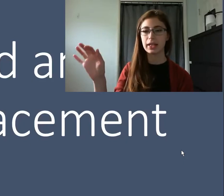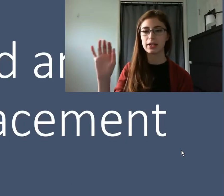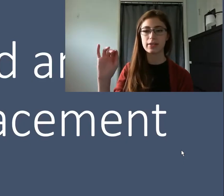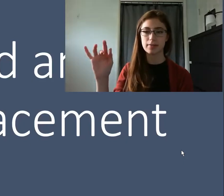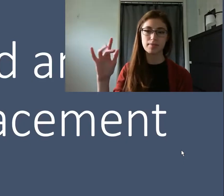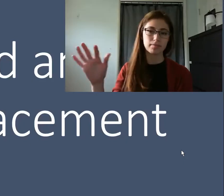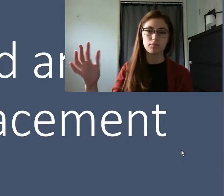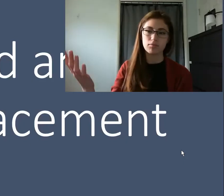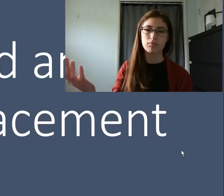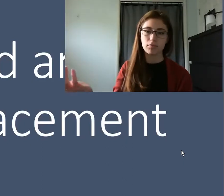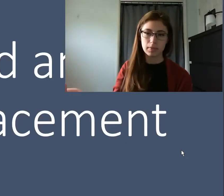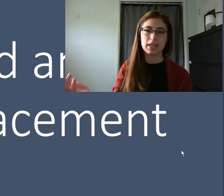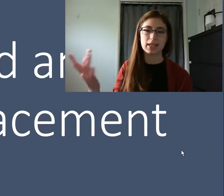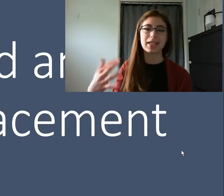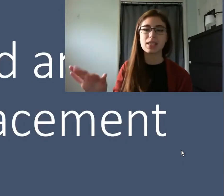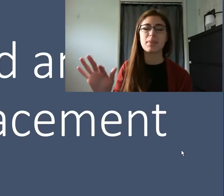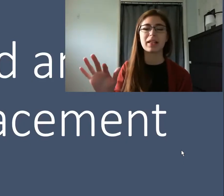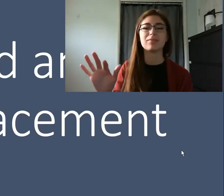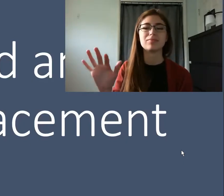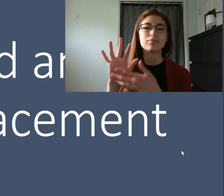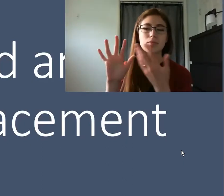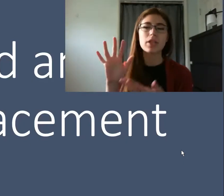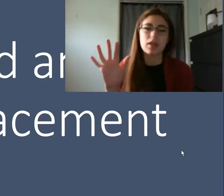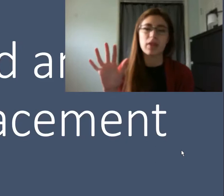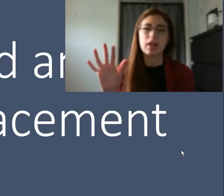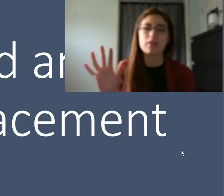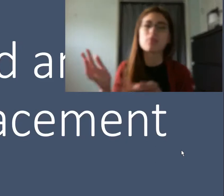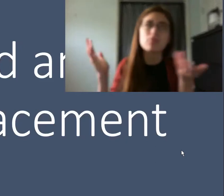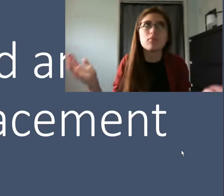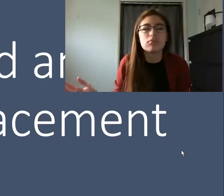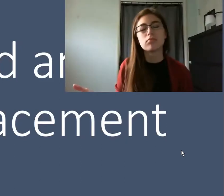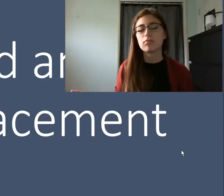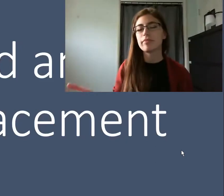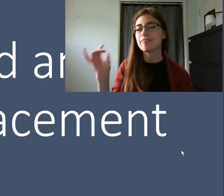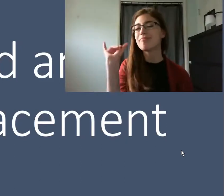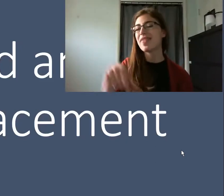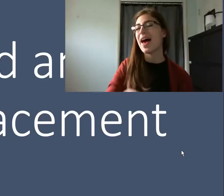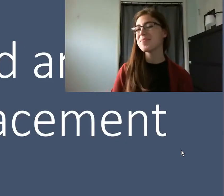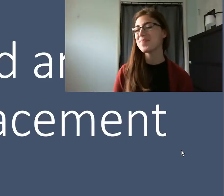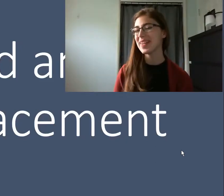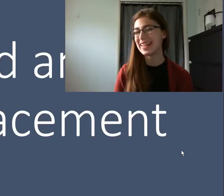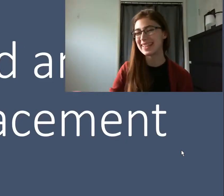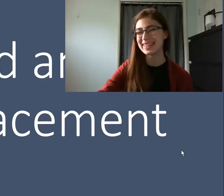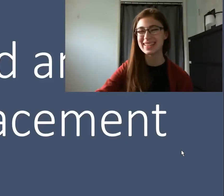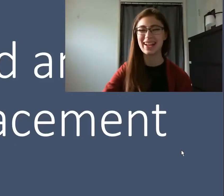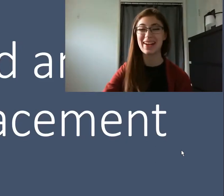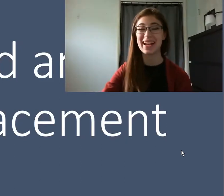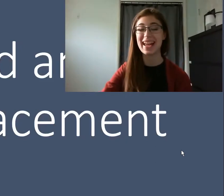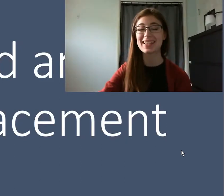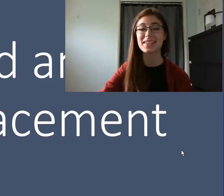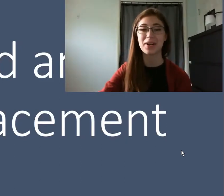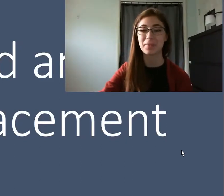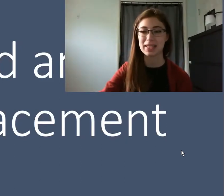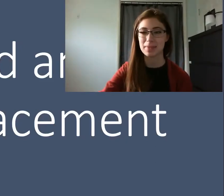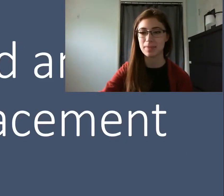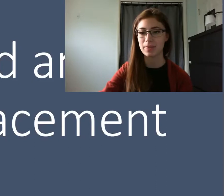signing letters. Basically, it's spelling with your fingers. That. All right,